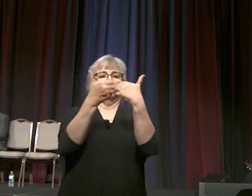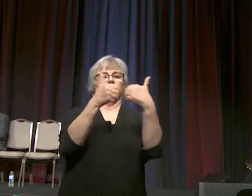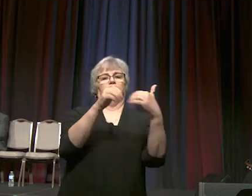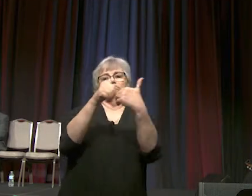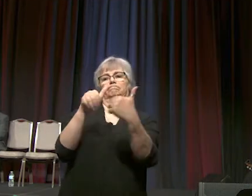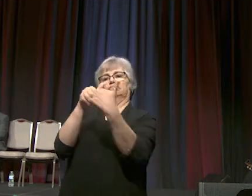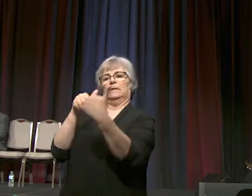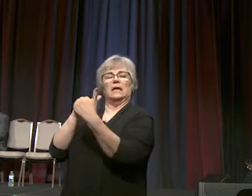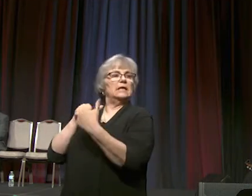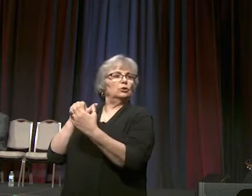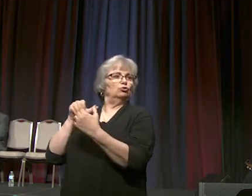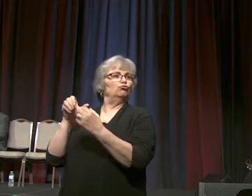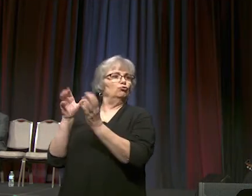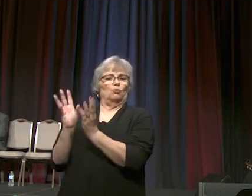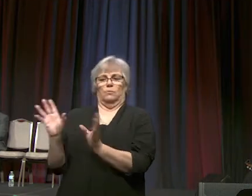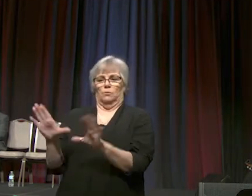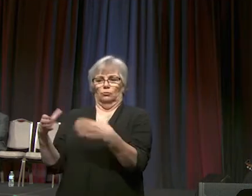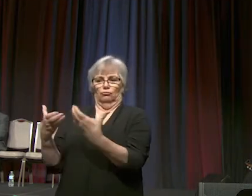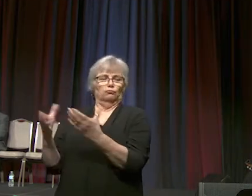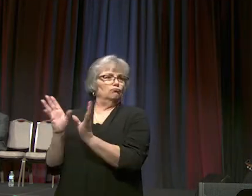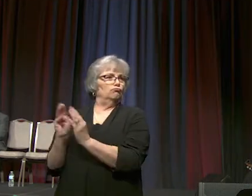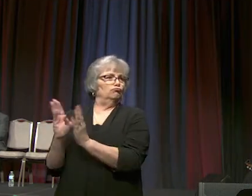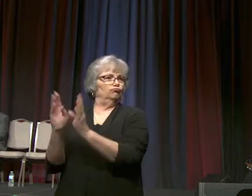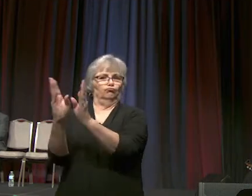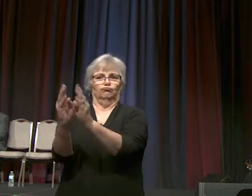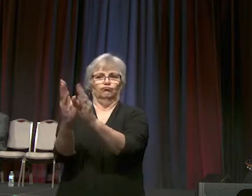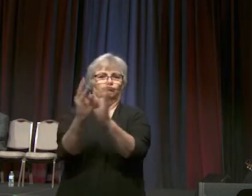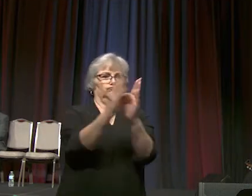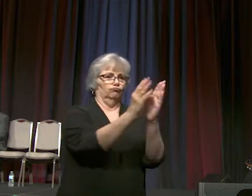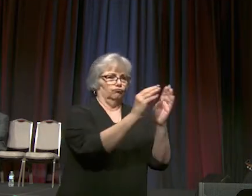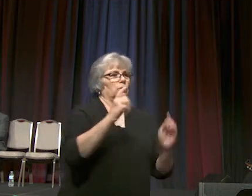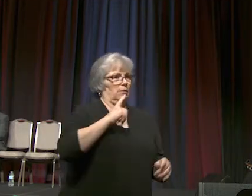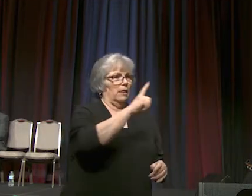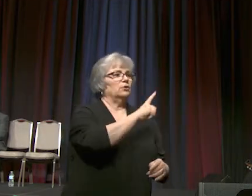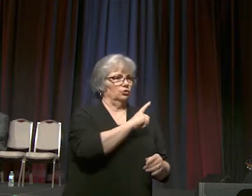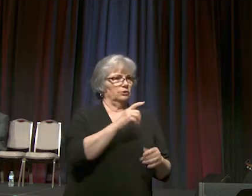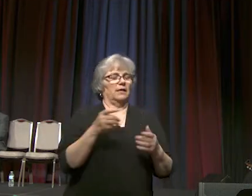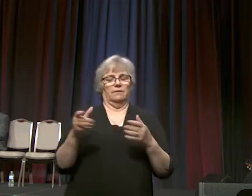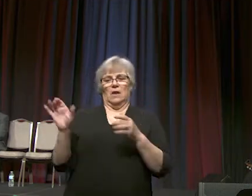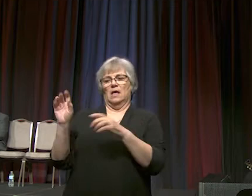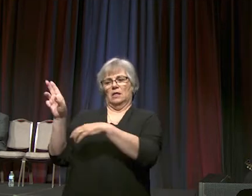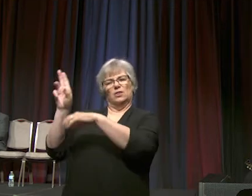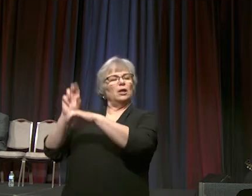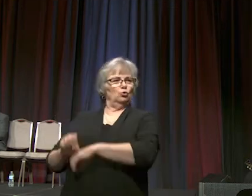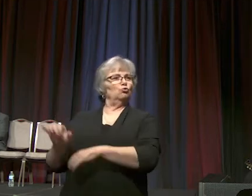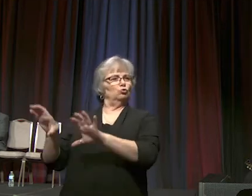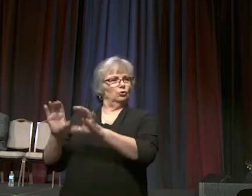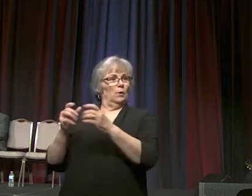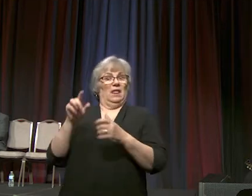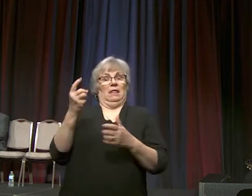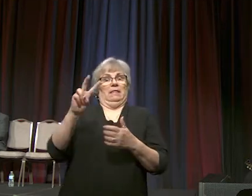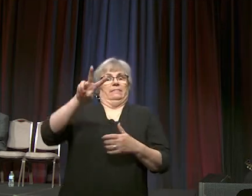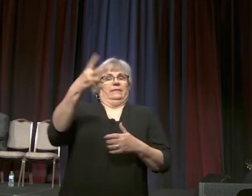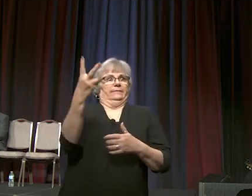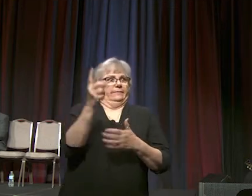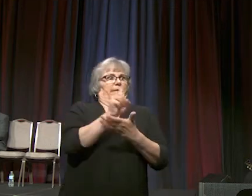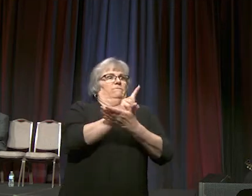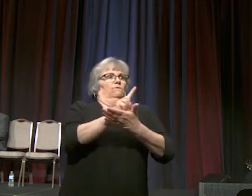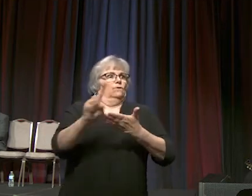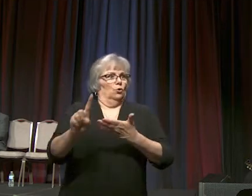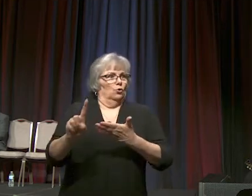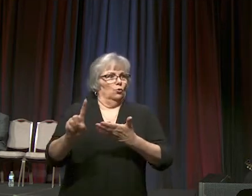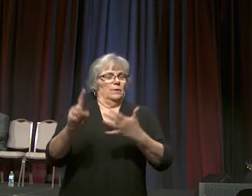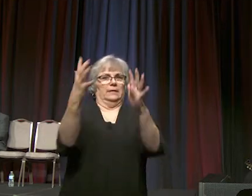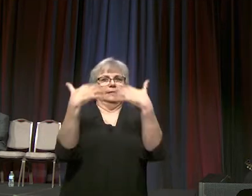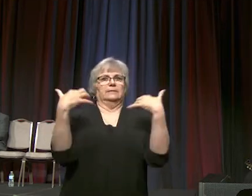committees. So that's when the legislative committees do their work, as usual. And then the second full week is when we're in plenary. No